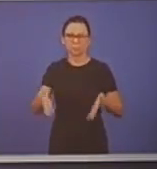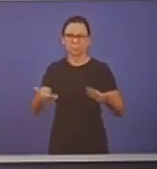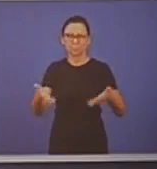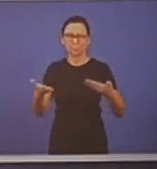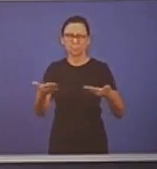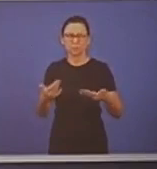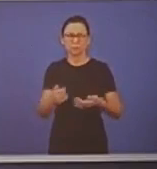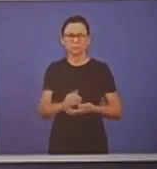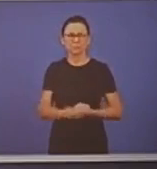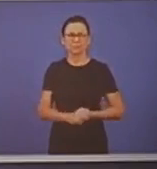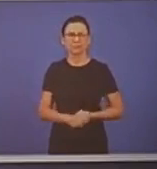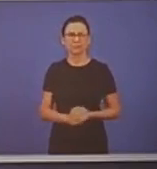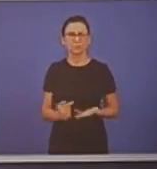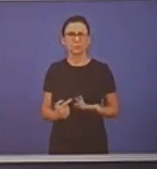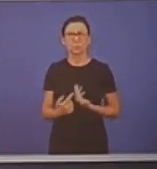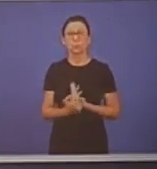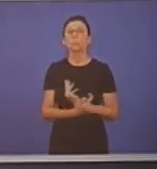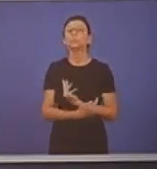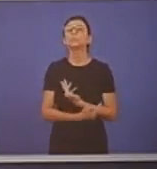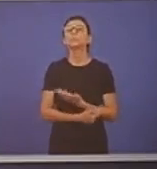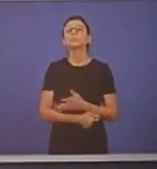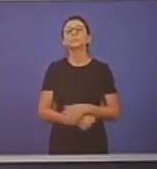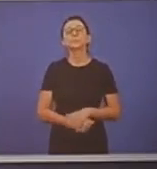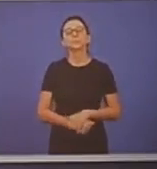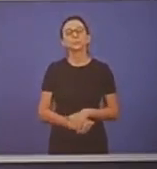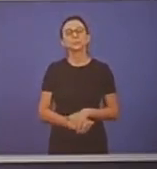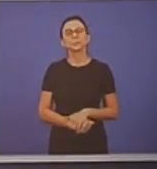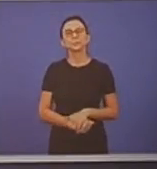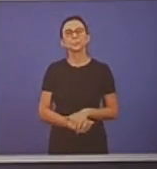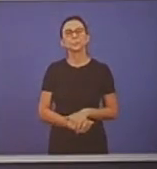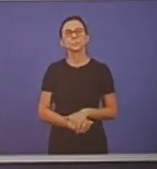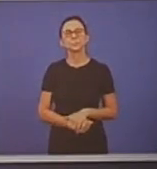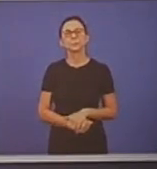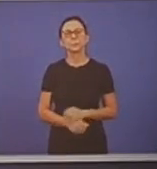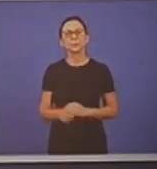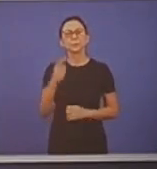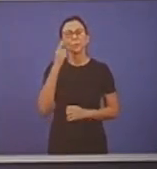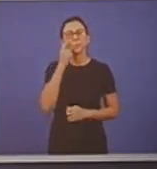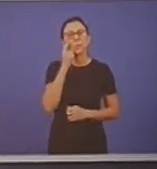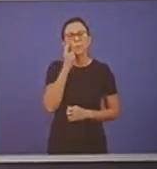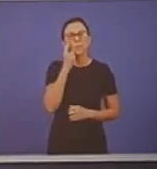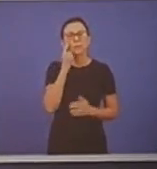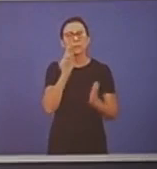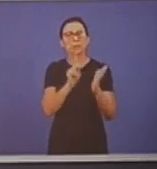Look overall quickly and let's see. How many times?